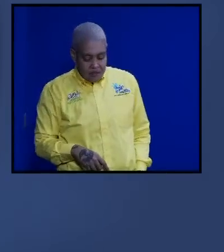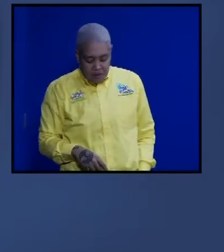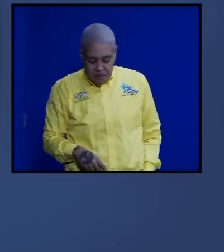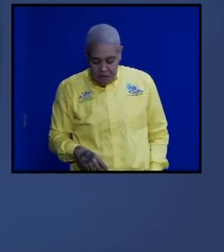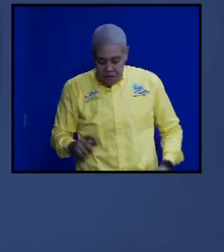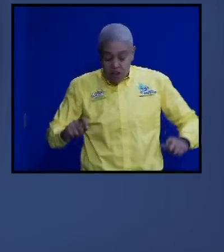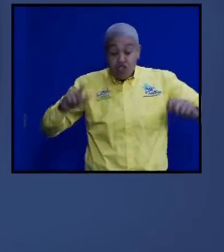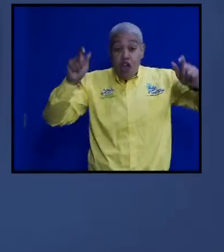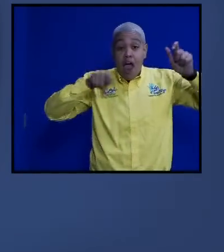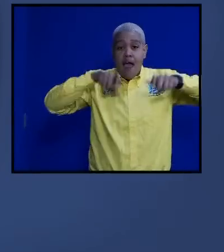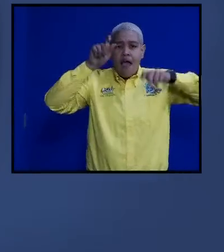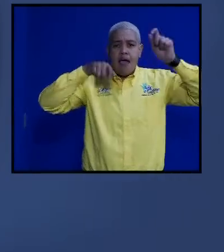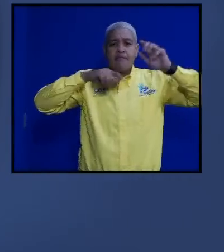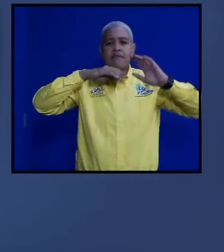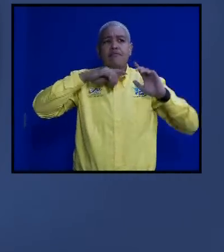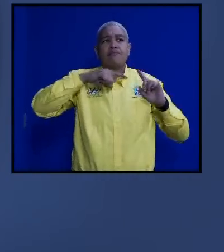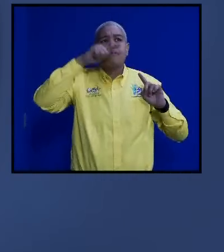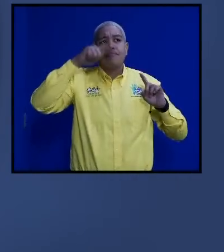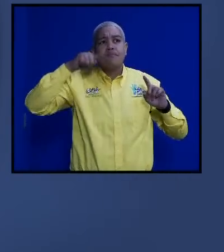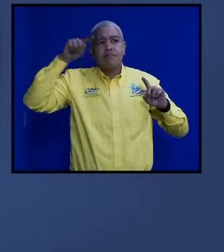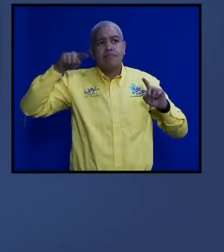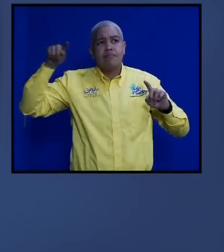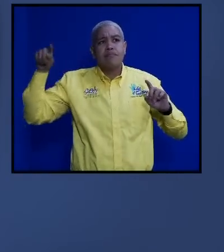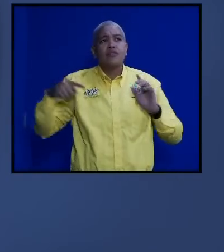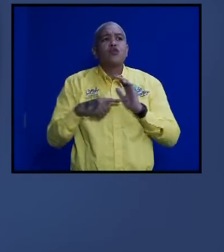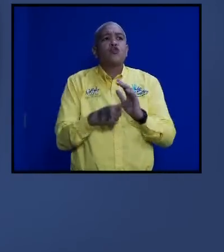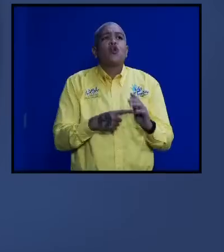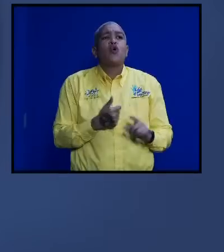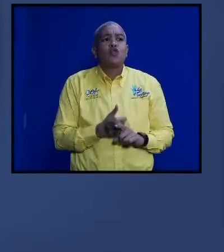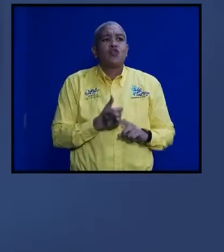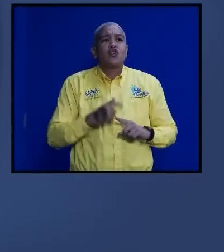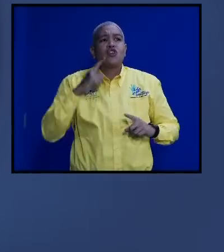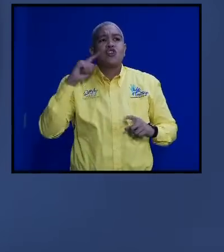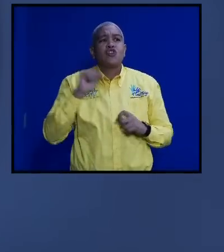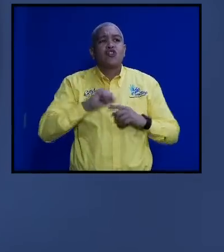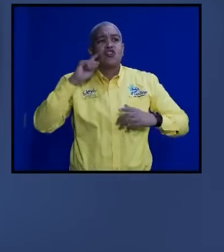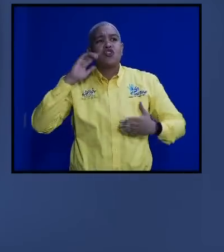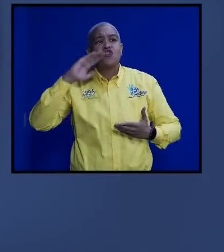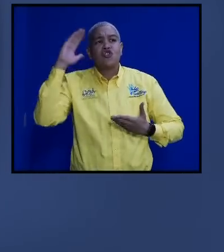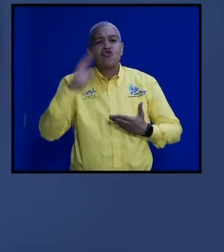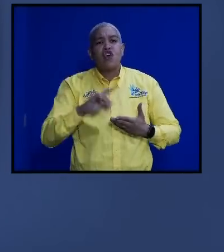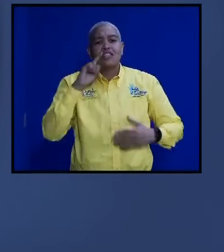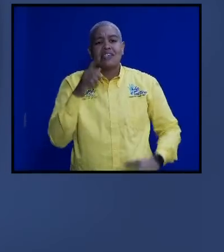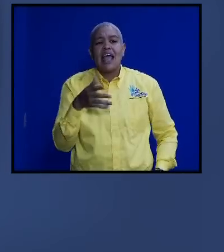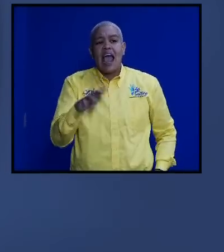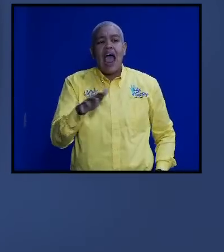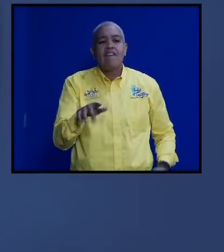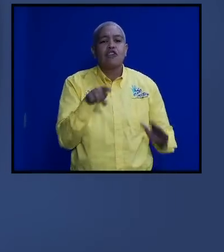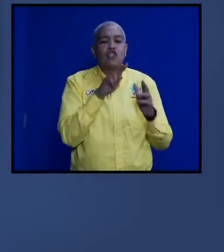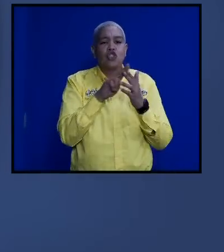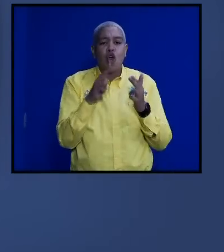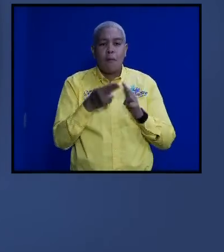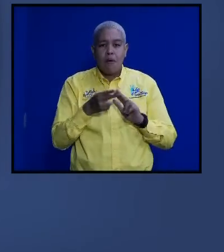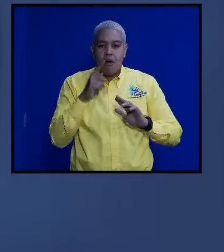Particularly the graph showing the reduction in the average number of